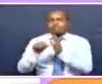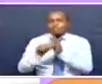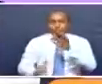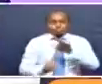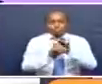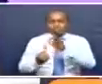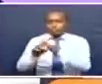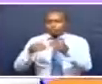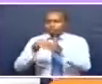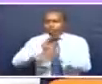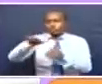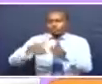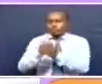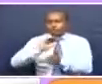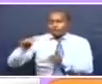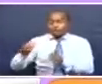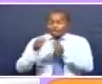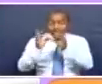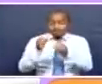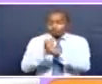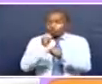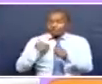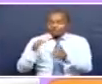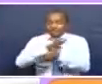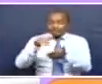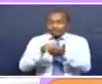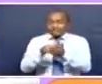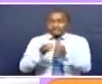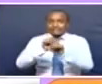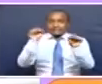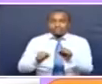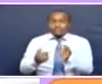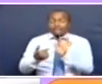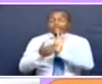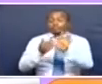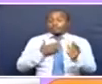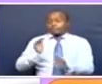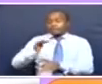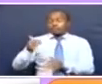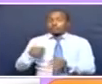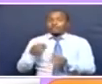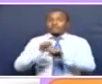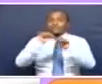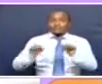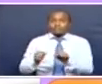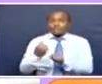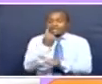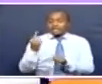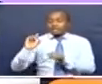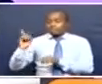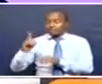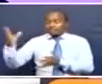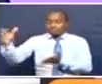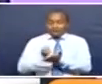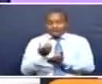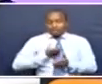we do not have centralized system of hiring casual workers, like in Tharaka-Nithi, we have a system where every ministry used to hire their own casual workers. Really, there